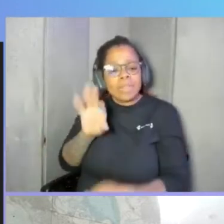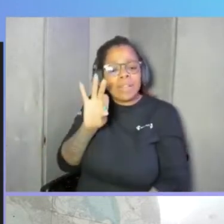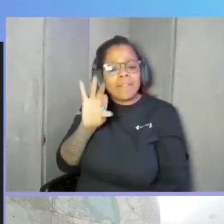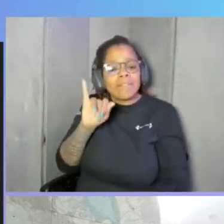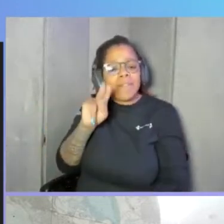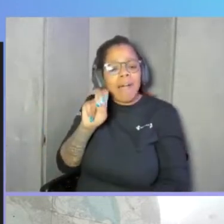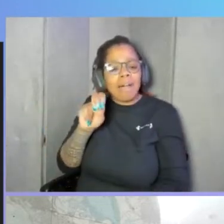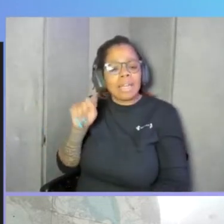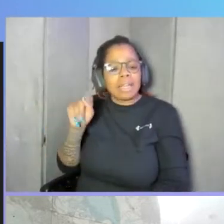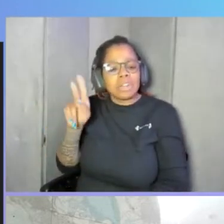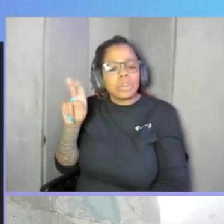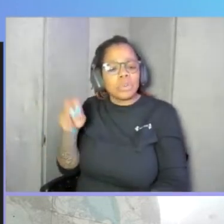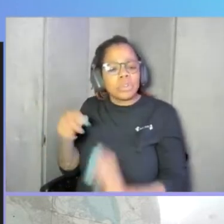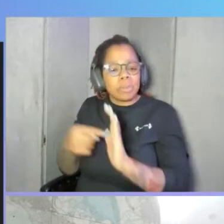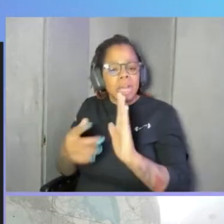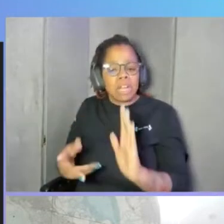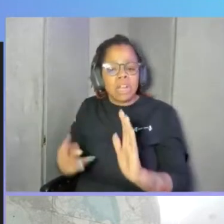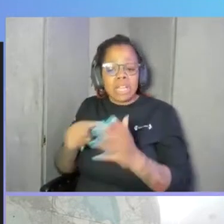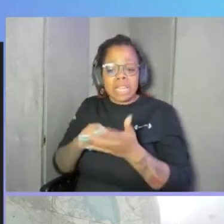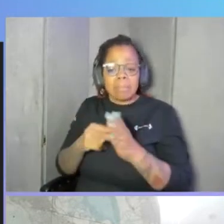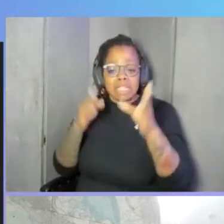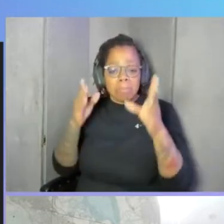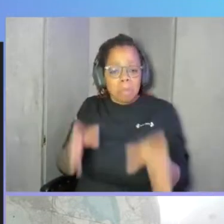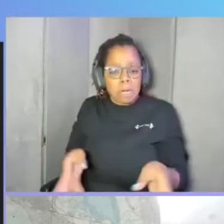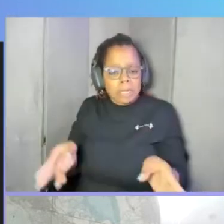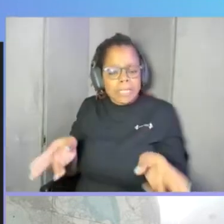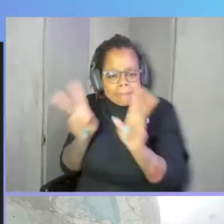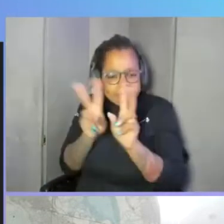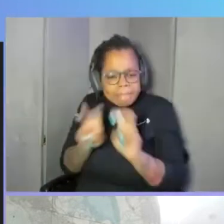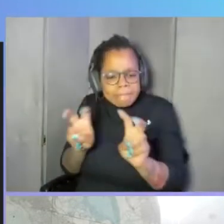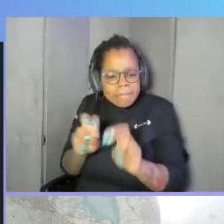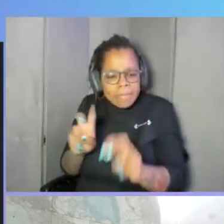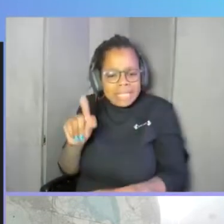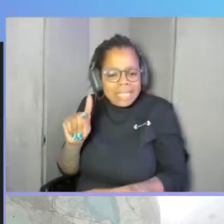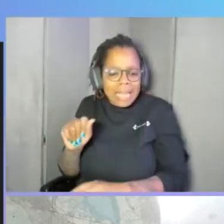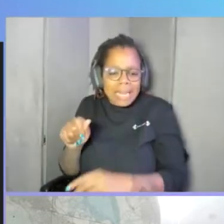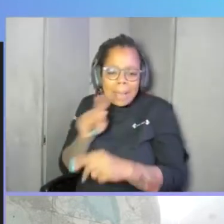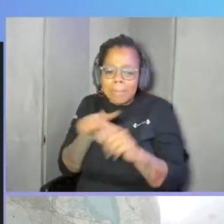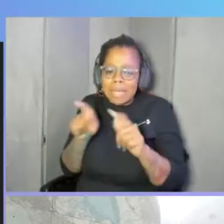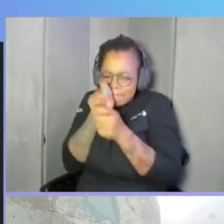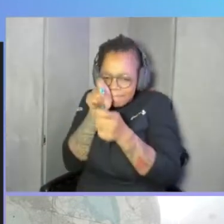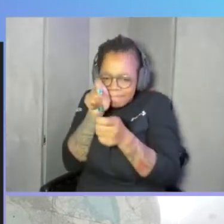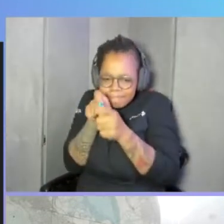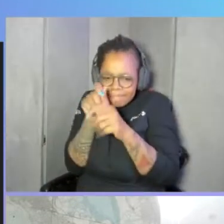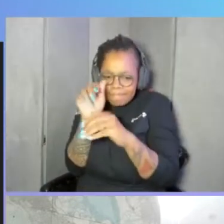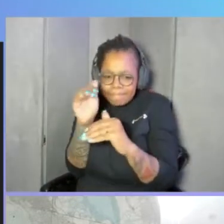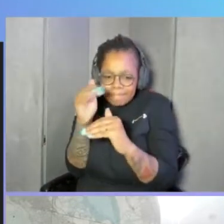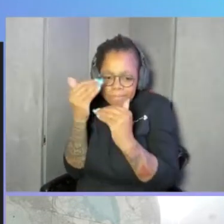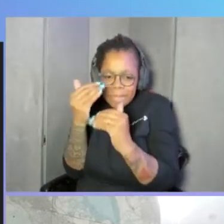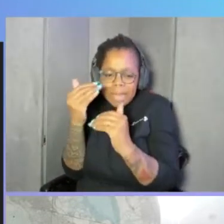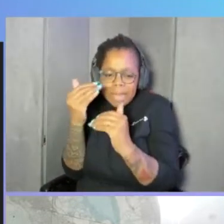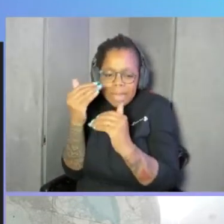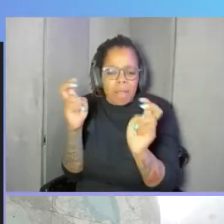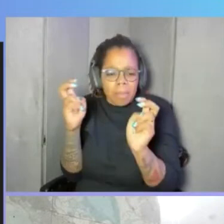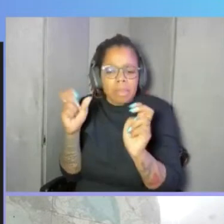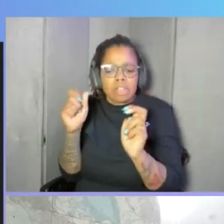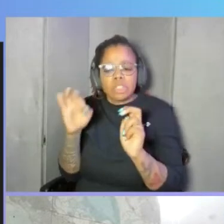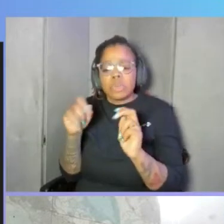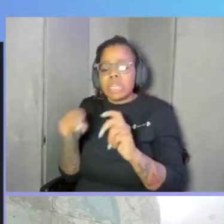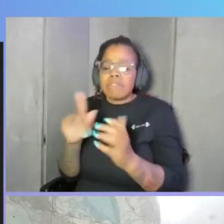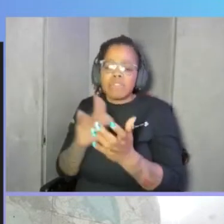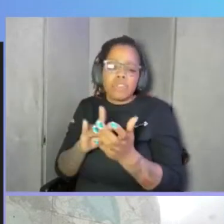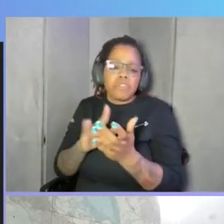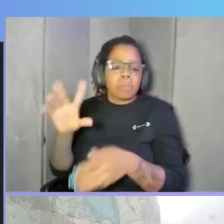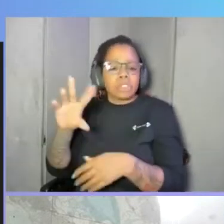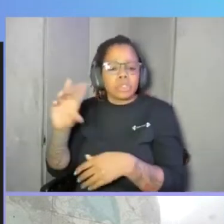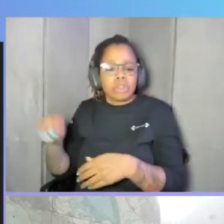have a human go through the data, but the data is very narrow. It's on a specific topic. So if you're a pharmaceuticals company,